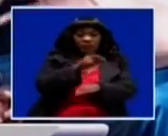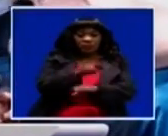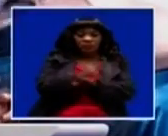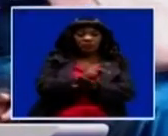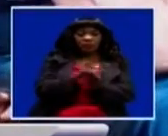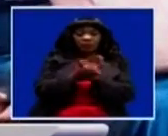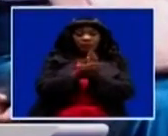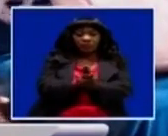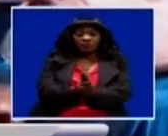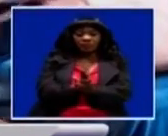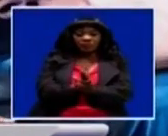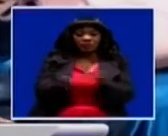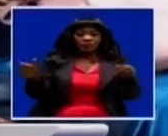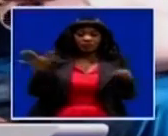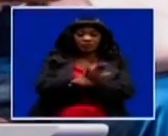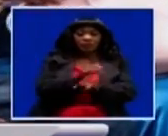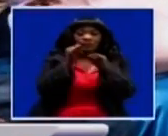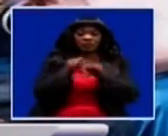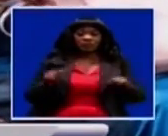initiated are fully implemented.